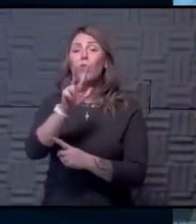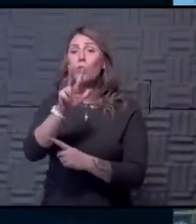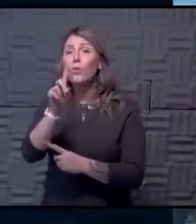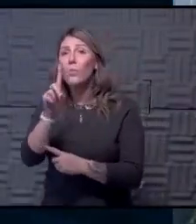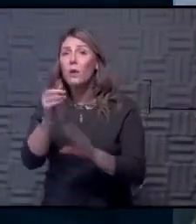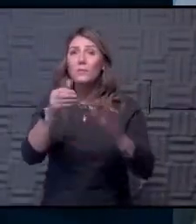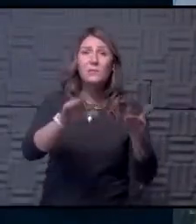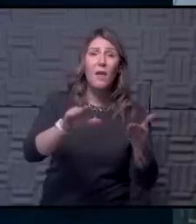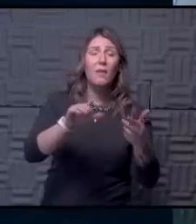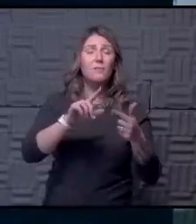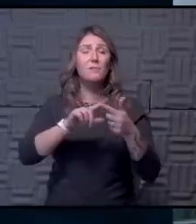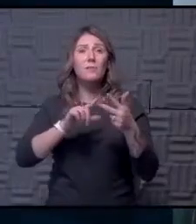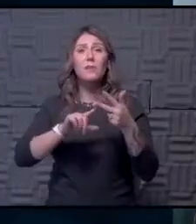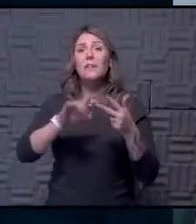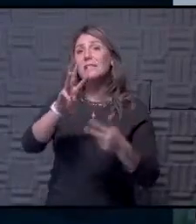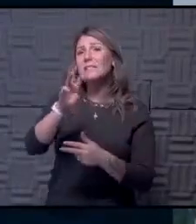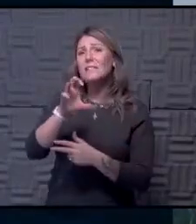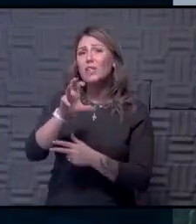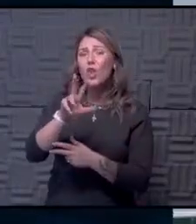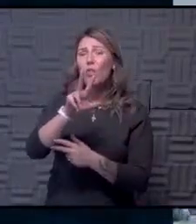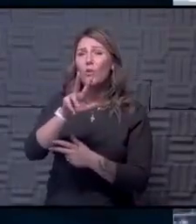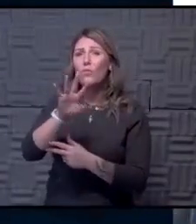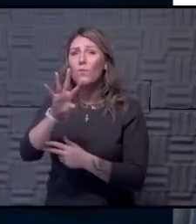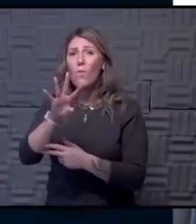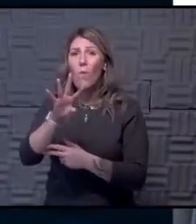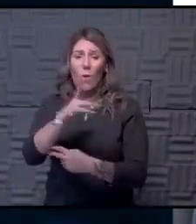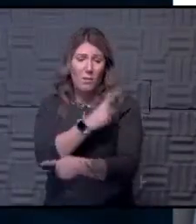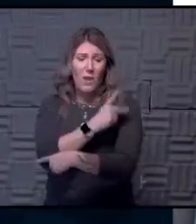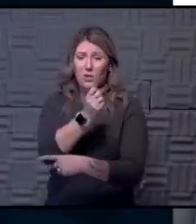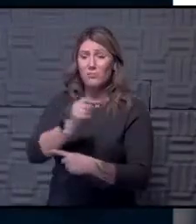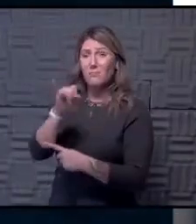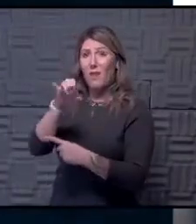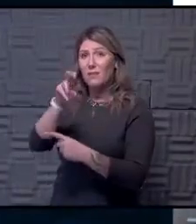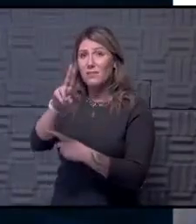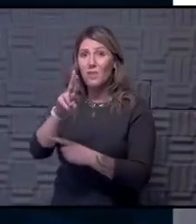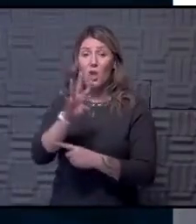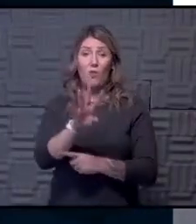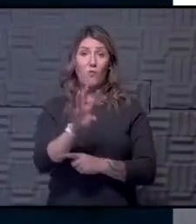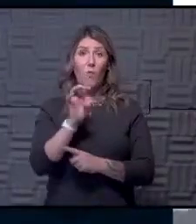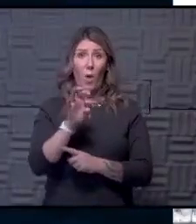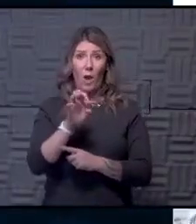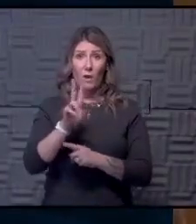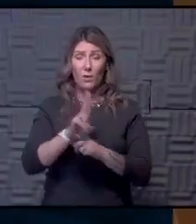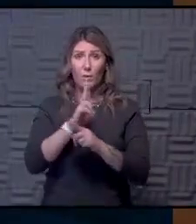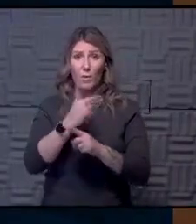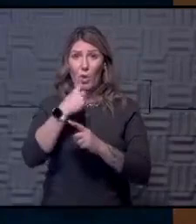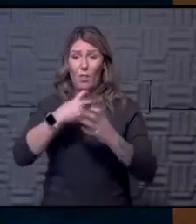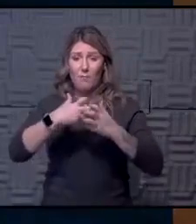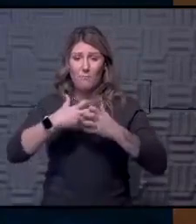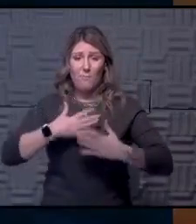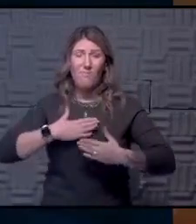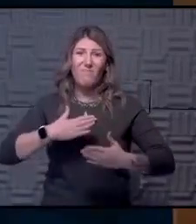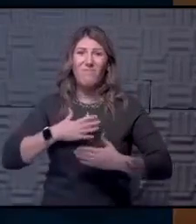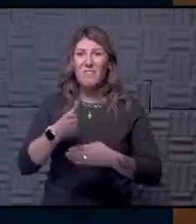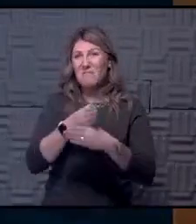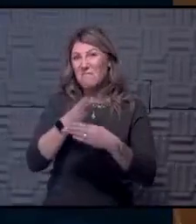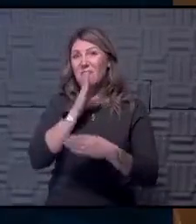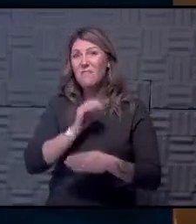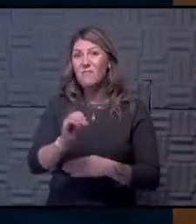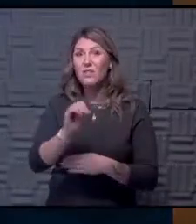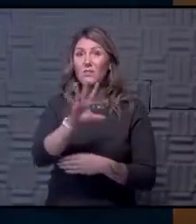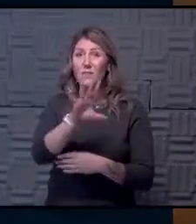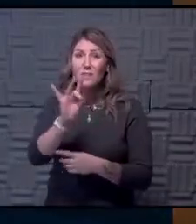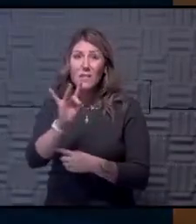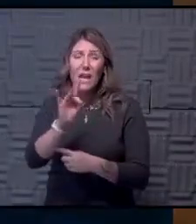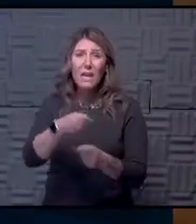hospital. 644 patients hit the ICU. 400 of them needed to be on the ventilator. They were about 58 years old, and the average person over